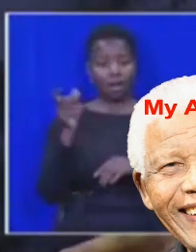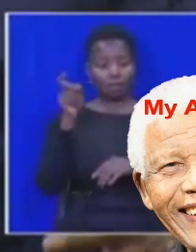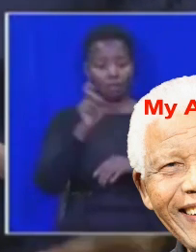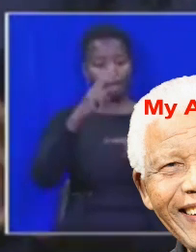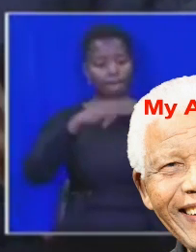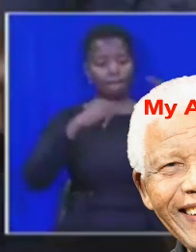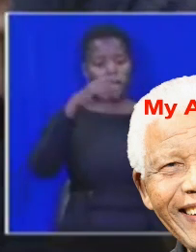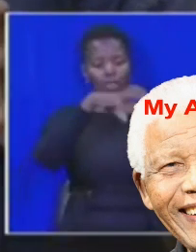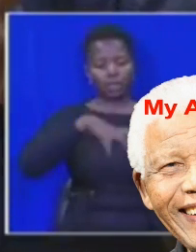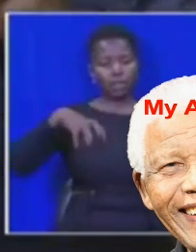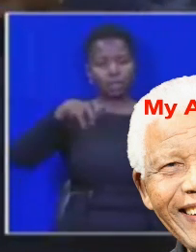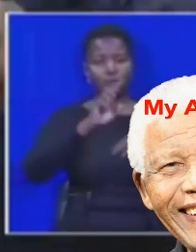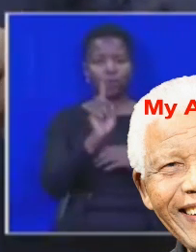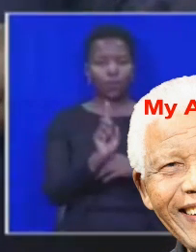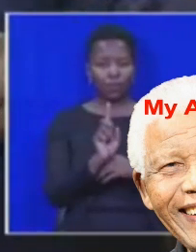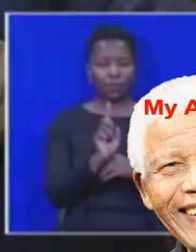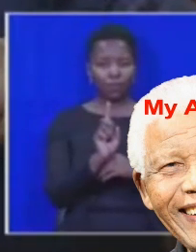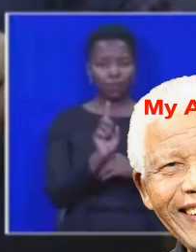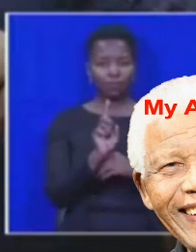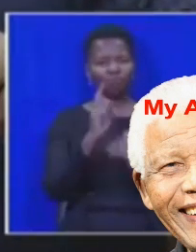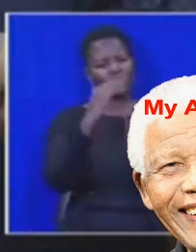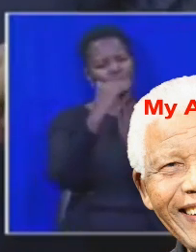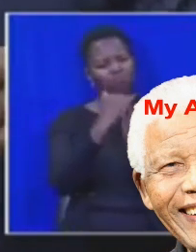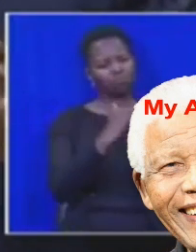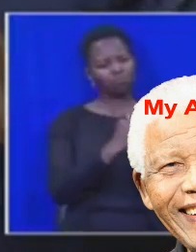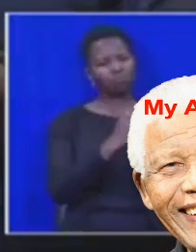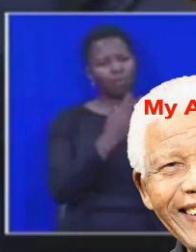this. These items,